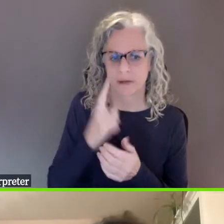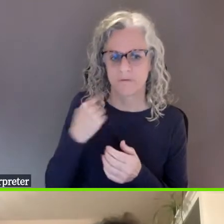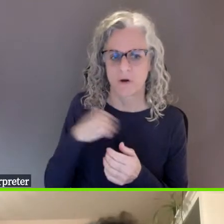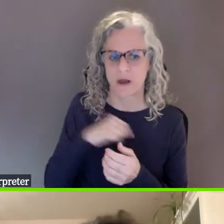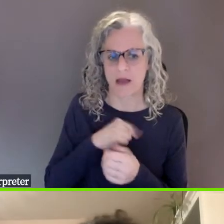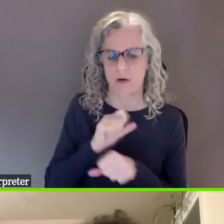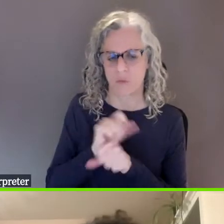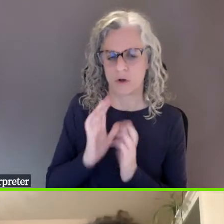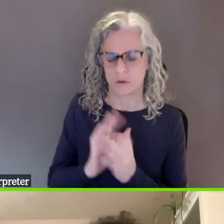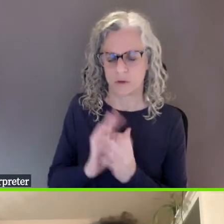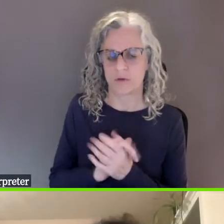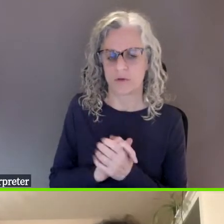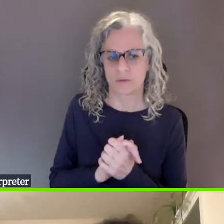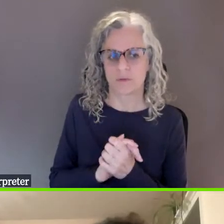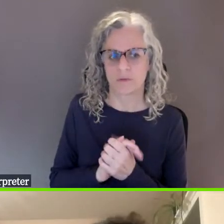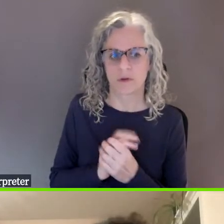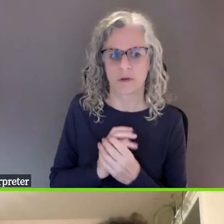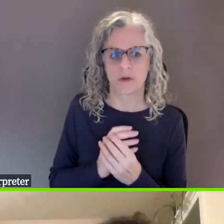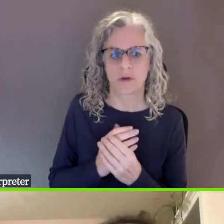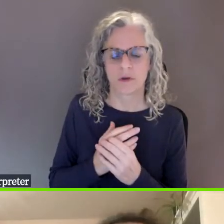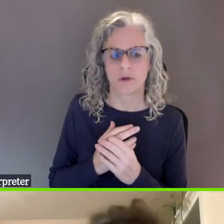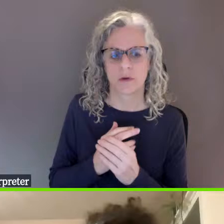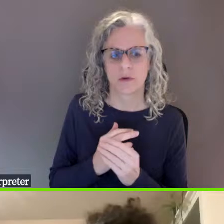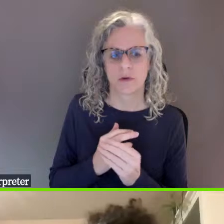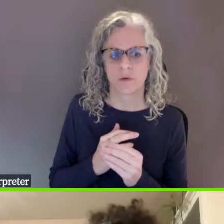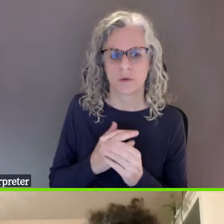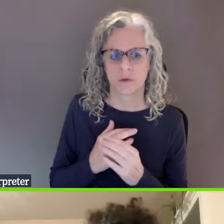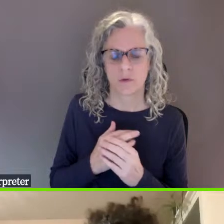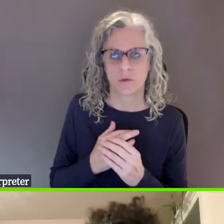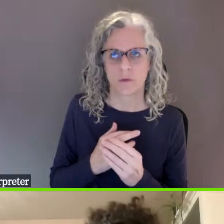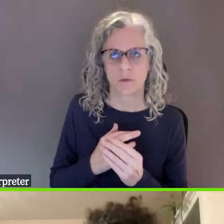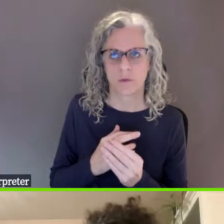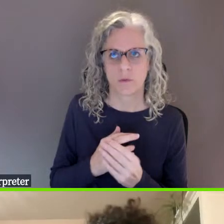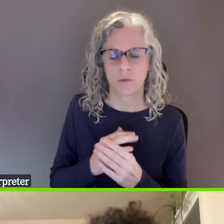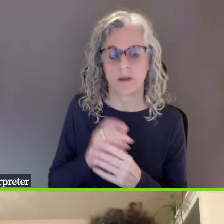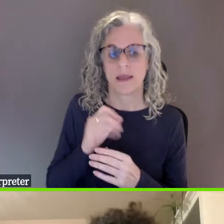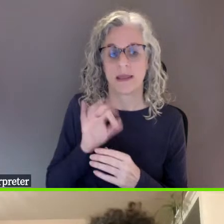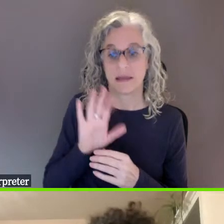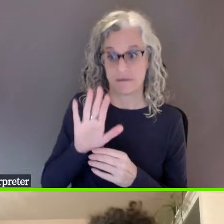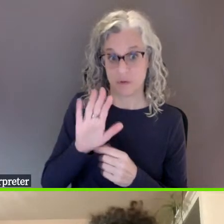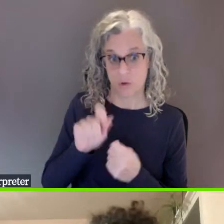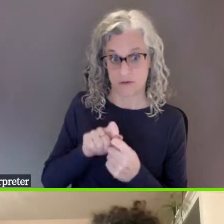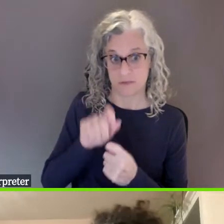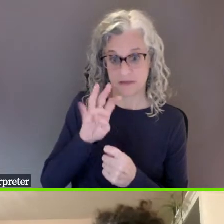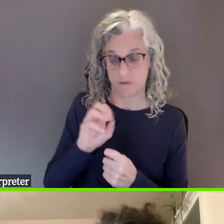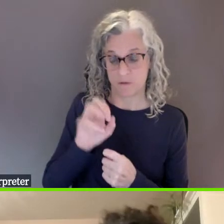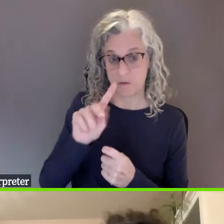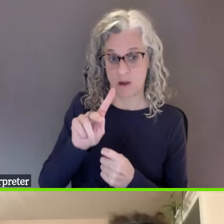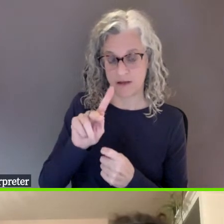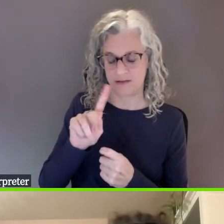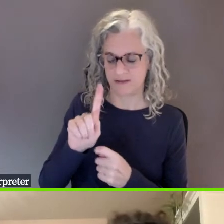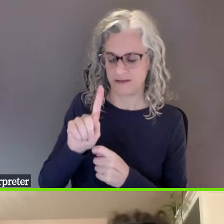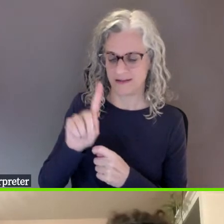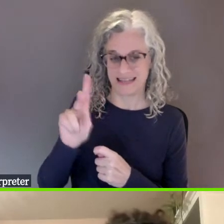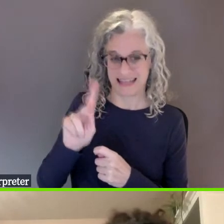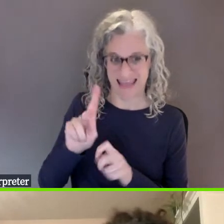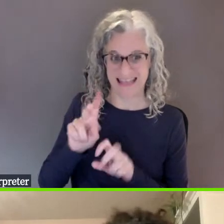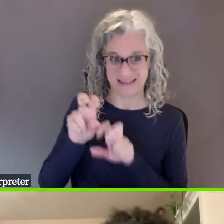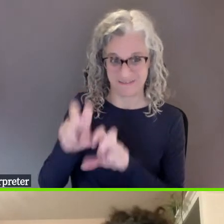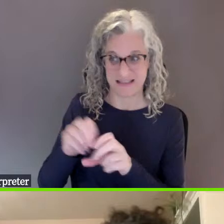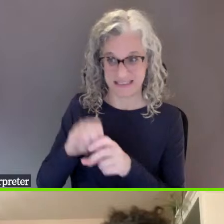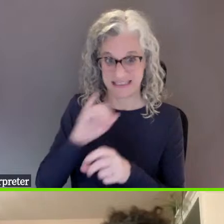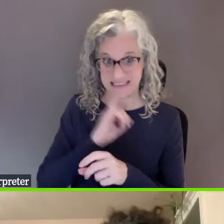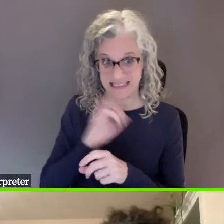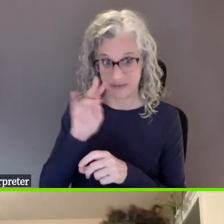workers. So, in terms of if your specific 401k is invested in Israel bonds, so as